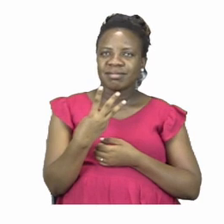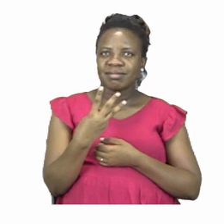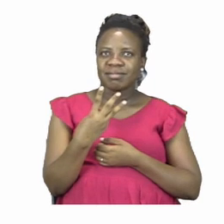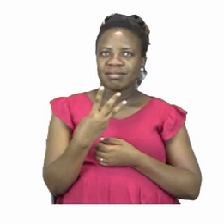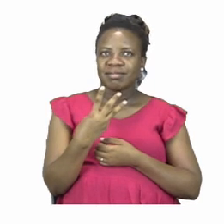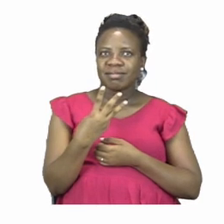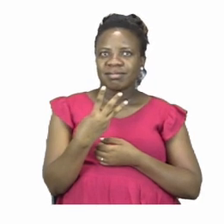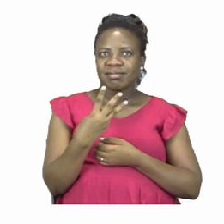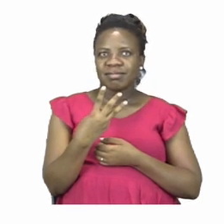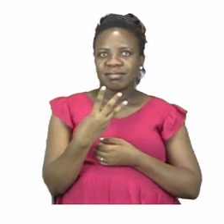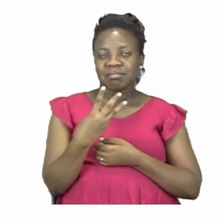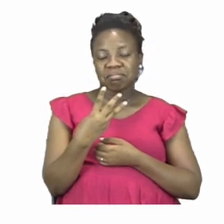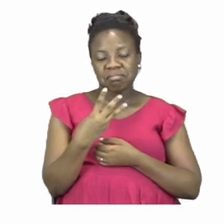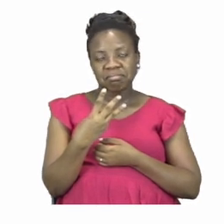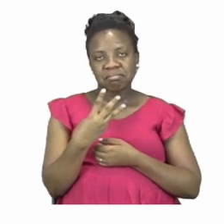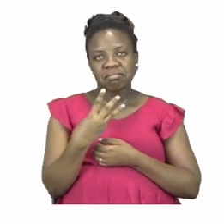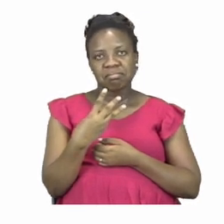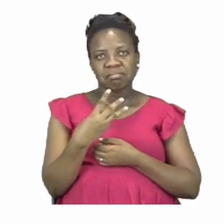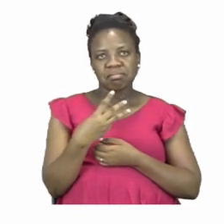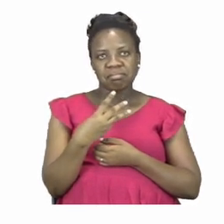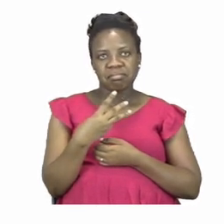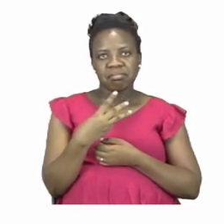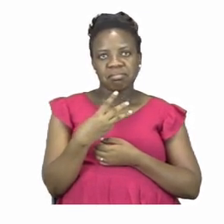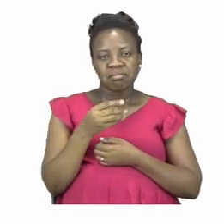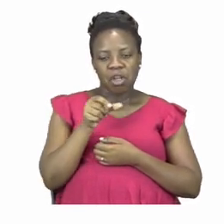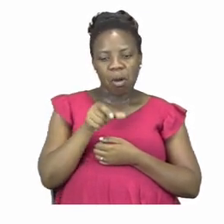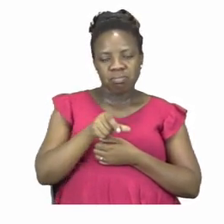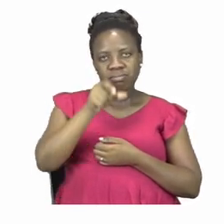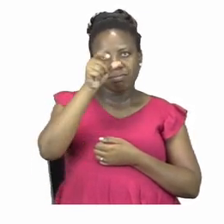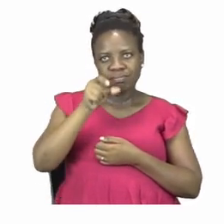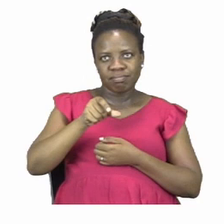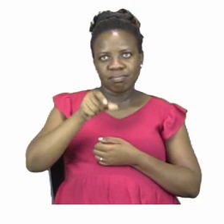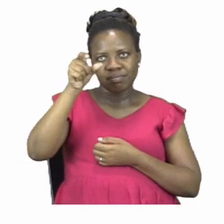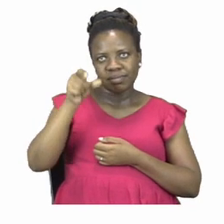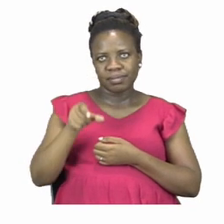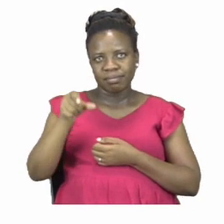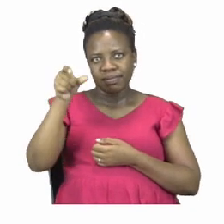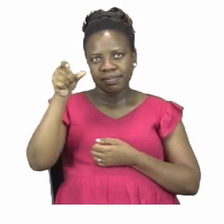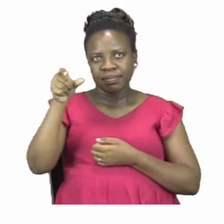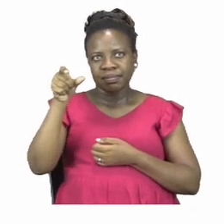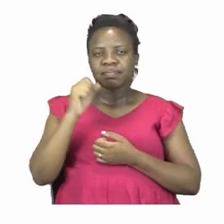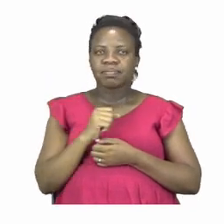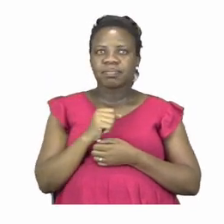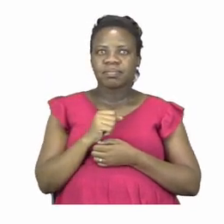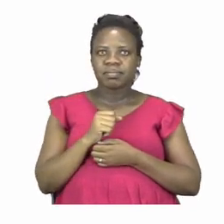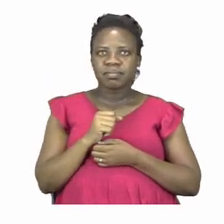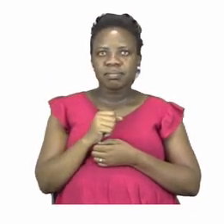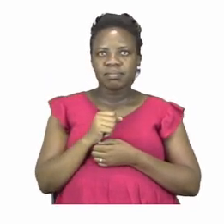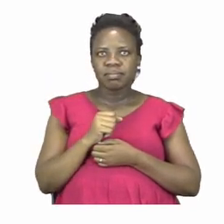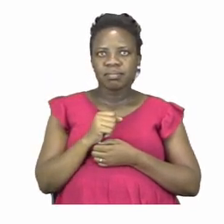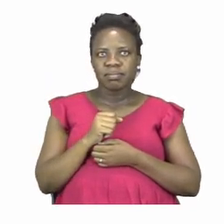be doing our bar graph. And today, our data handling is going to